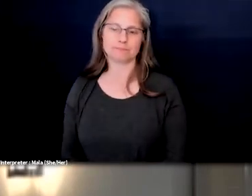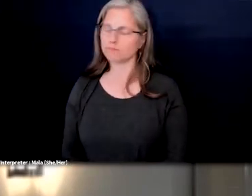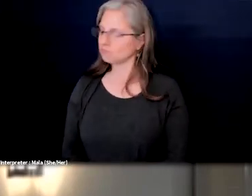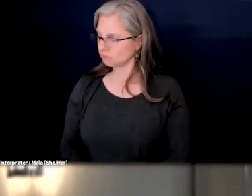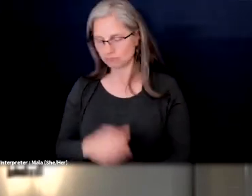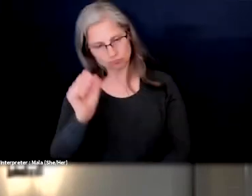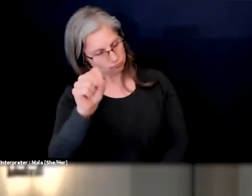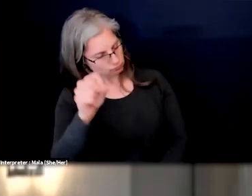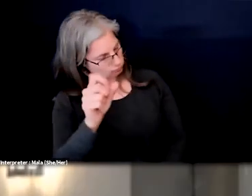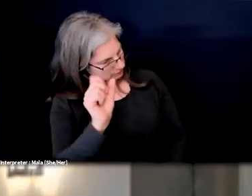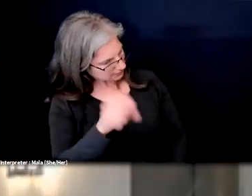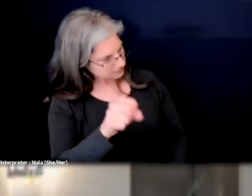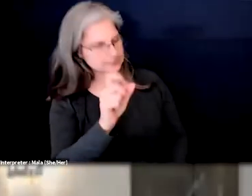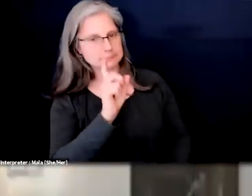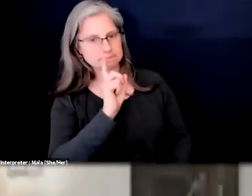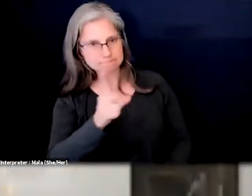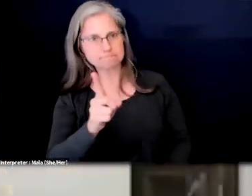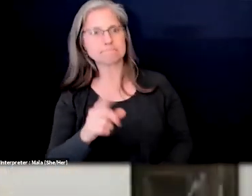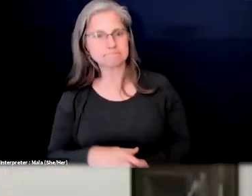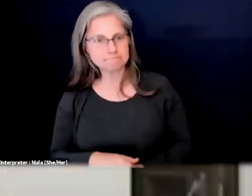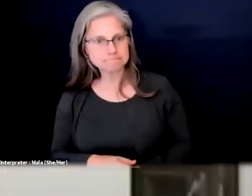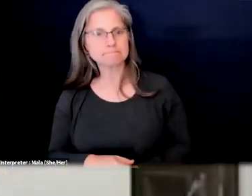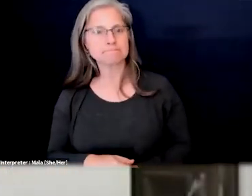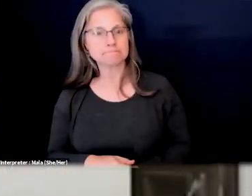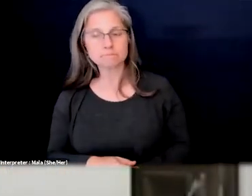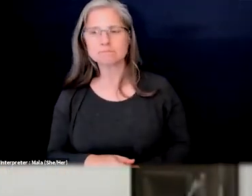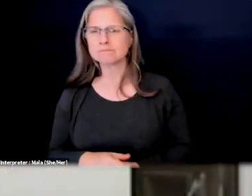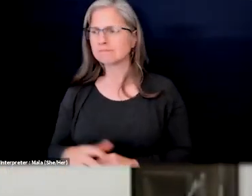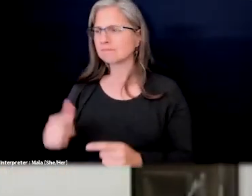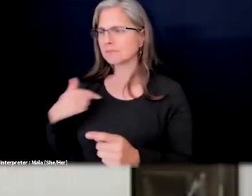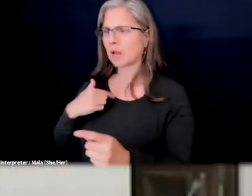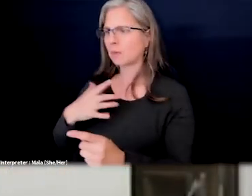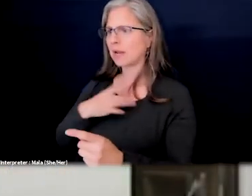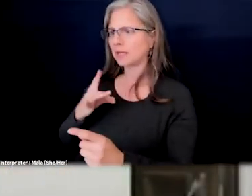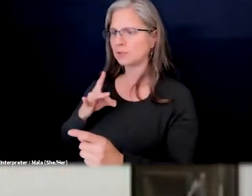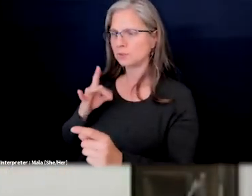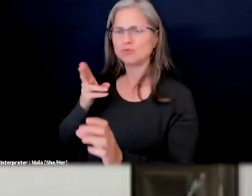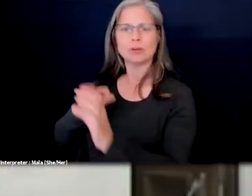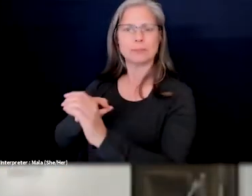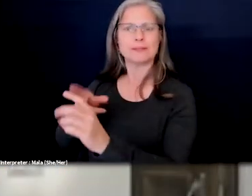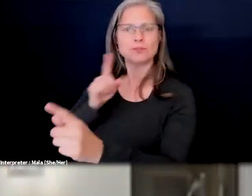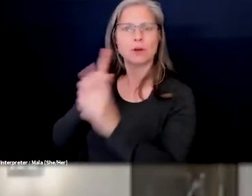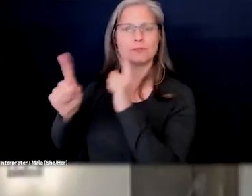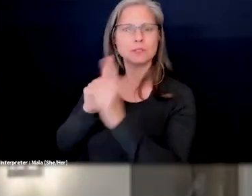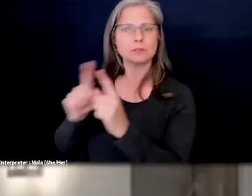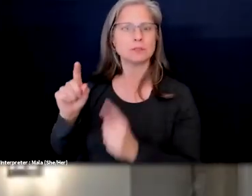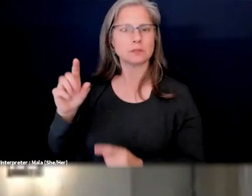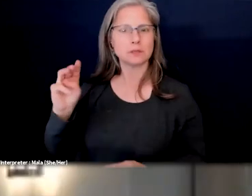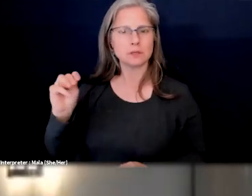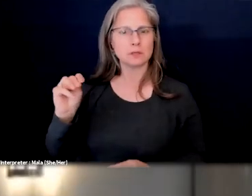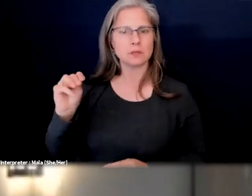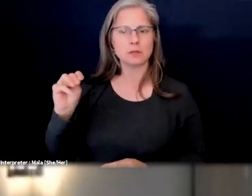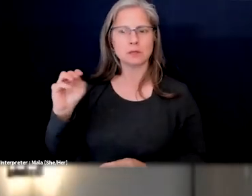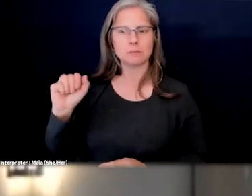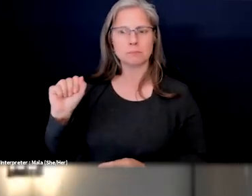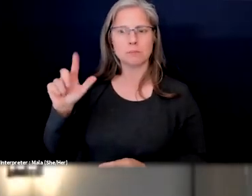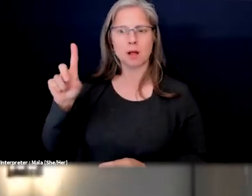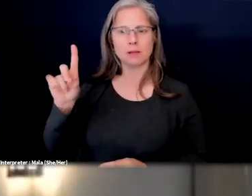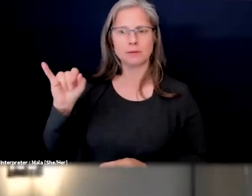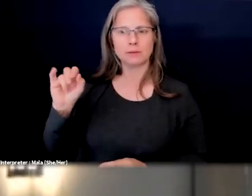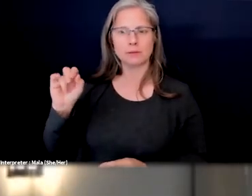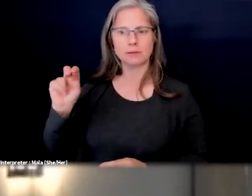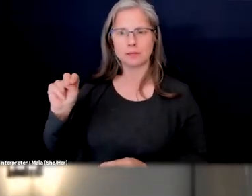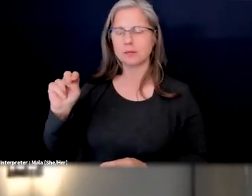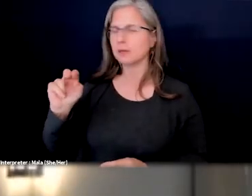Absolutely, yes. Superintendent Maldonado? Actually, I like to jump into this conversation because this is something that I've been working on a